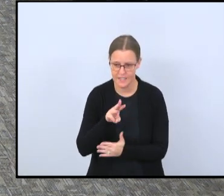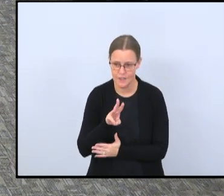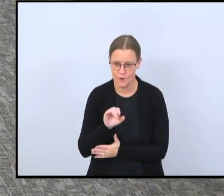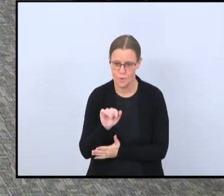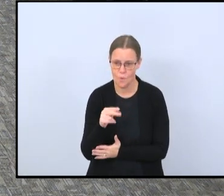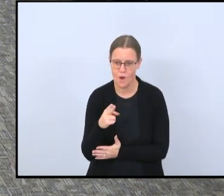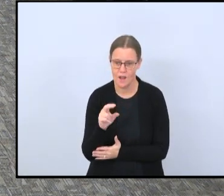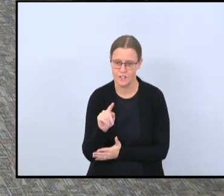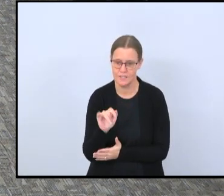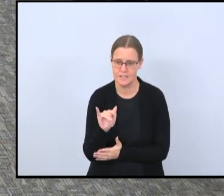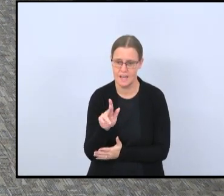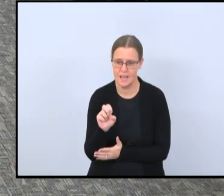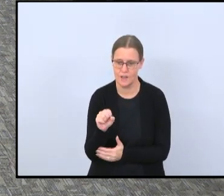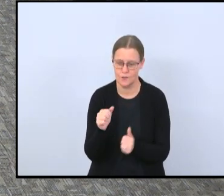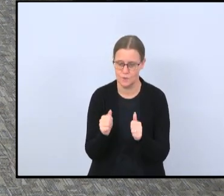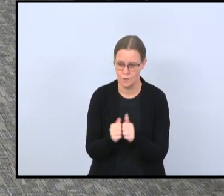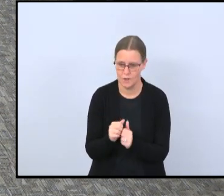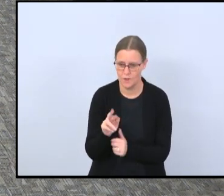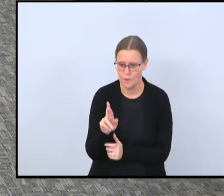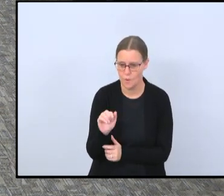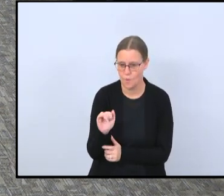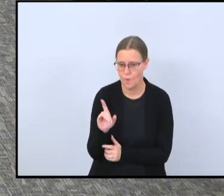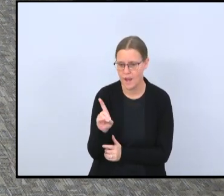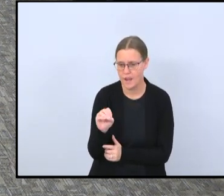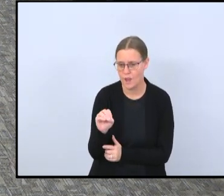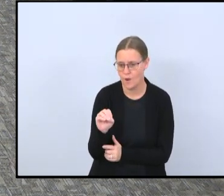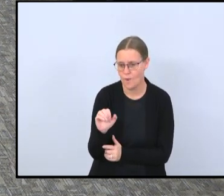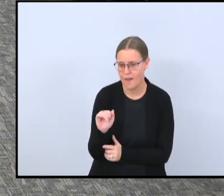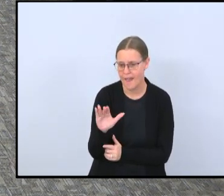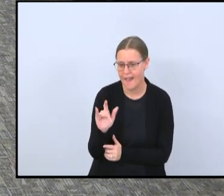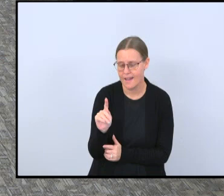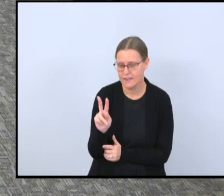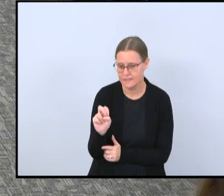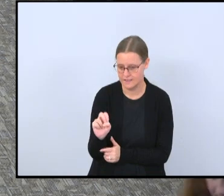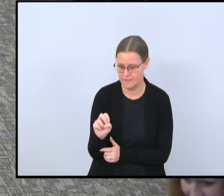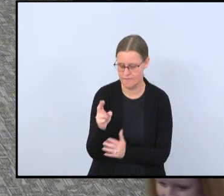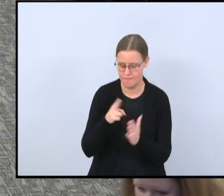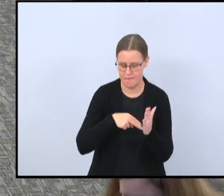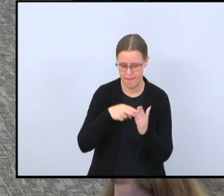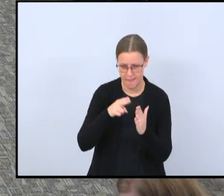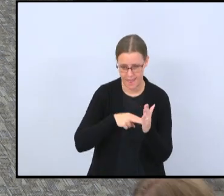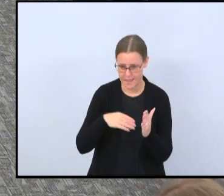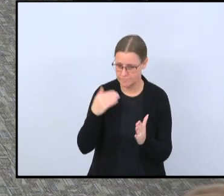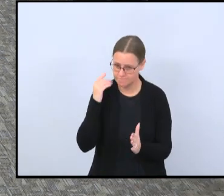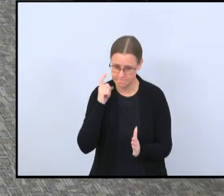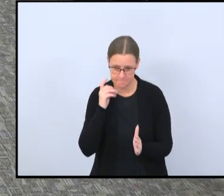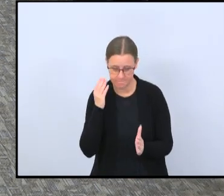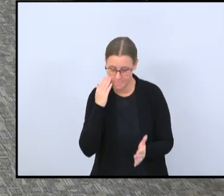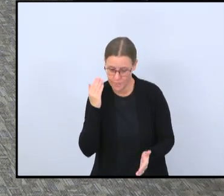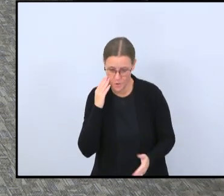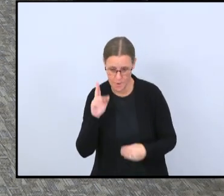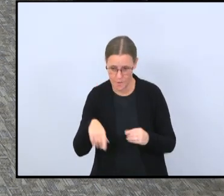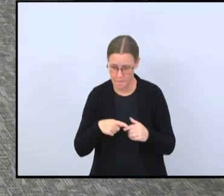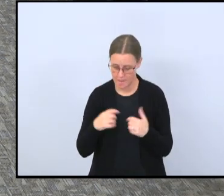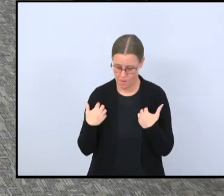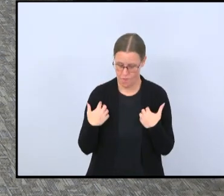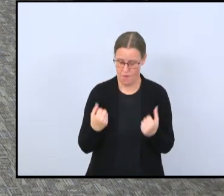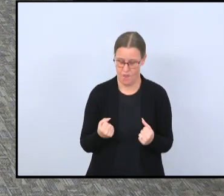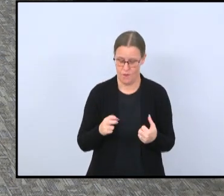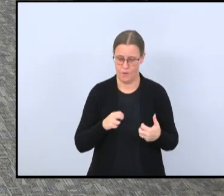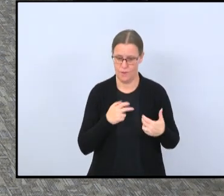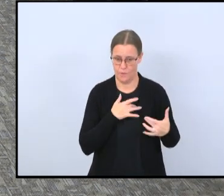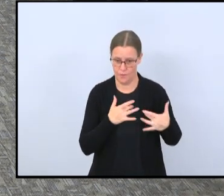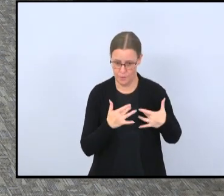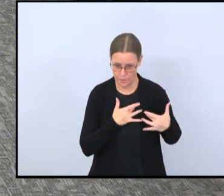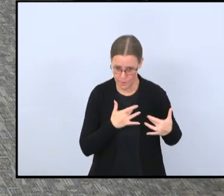radioactive paint in the early 20th century, unaware of the health risks that they faced. Their story continues to shape our understanding